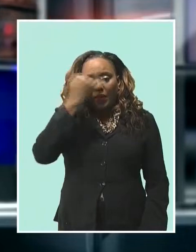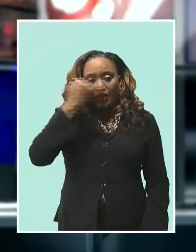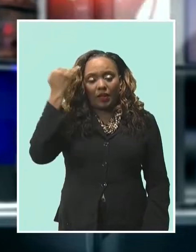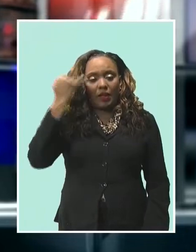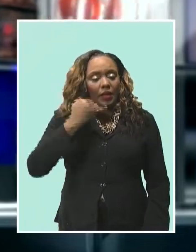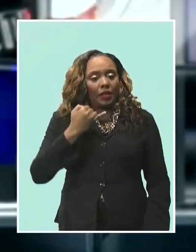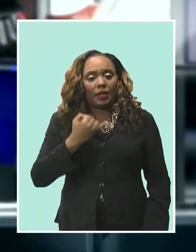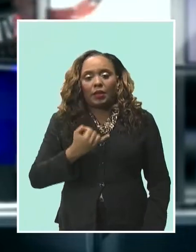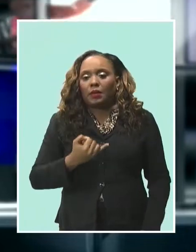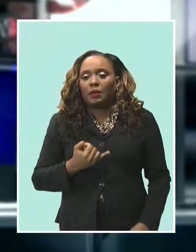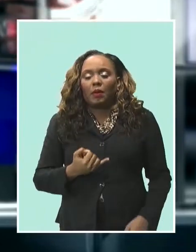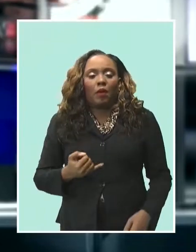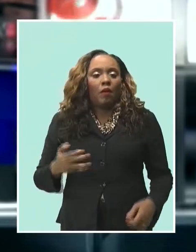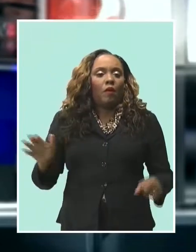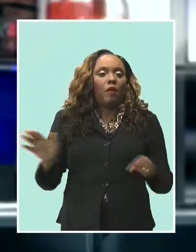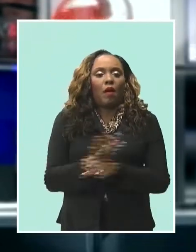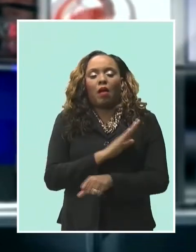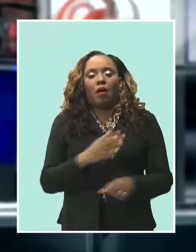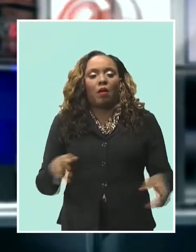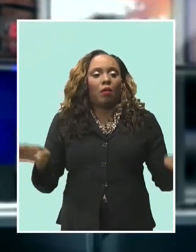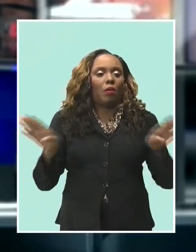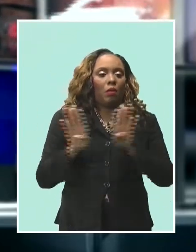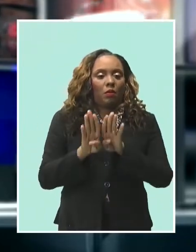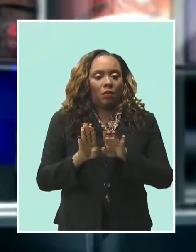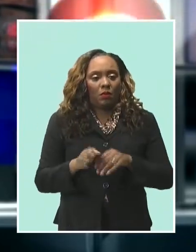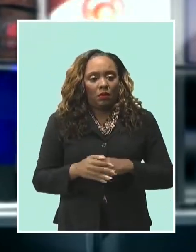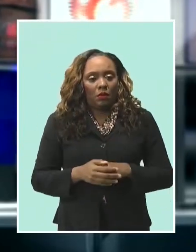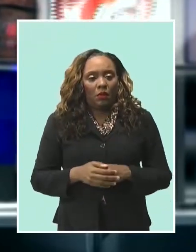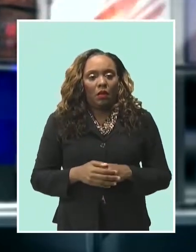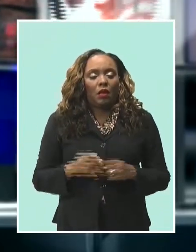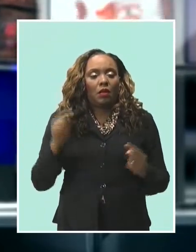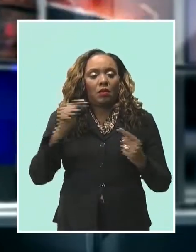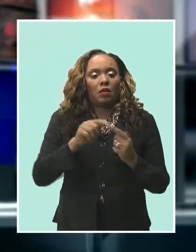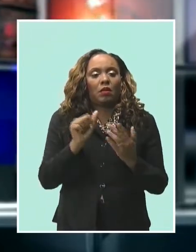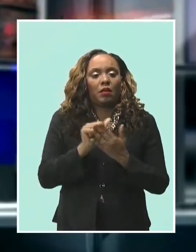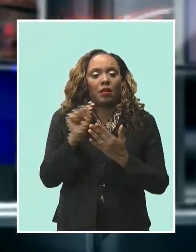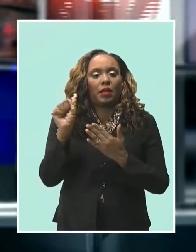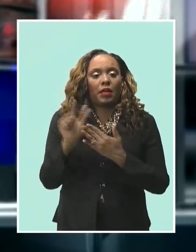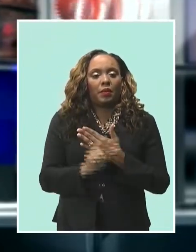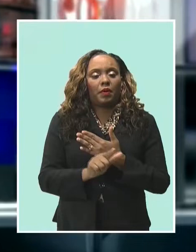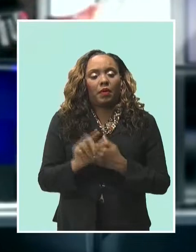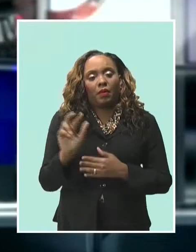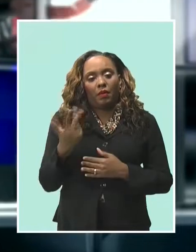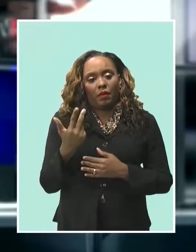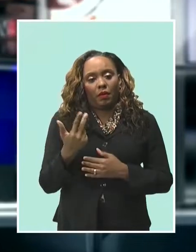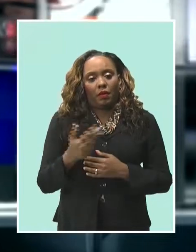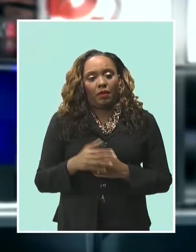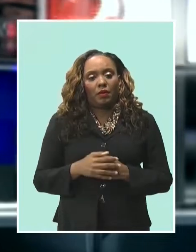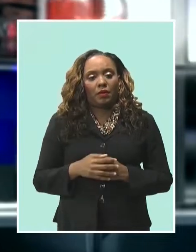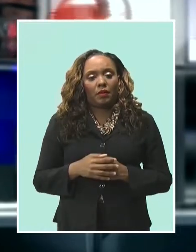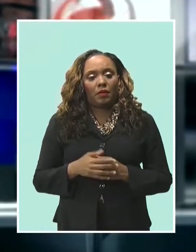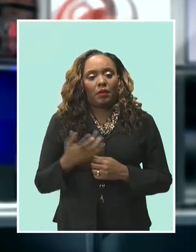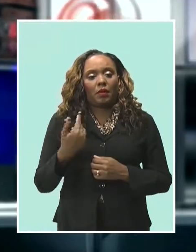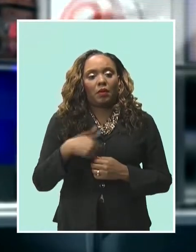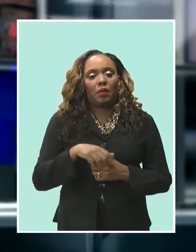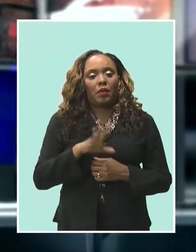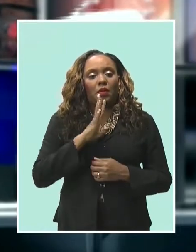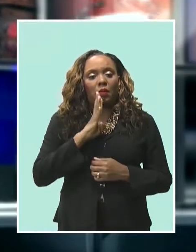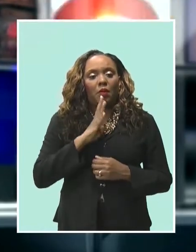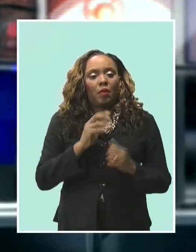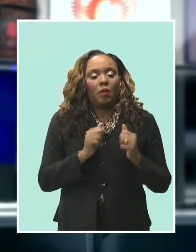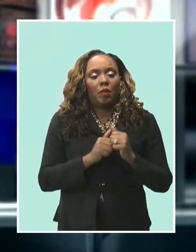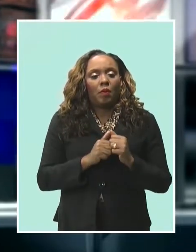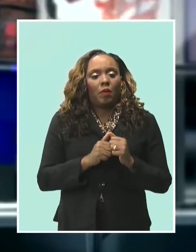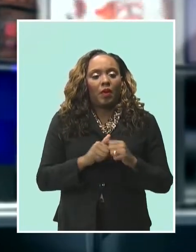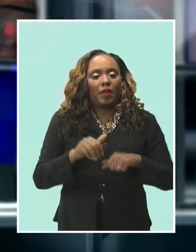put on lockdown, and it's a move that the Prime Minister has said will last until April 3rd. Now, CBC TV's Morning Barbados reached out